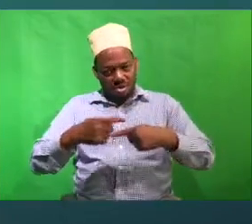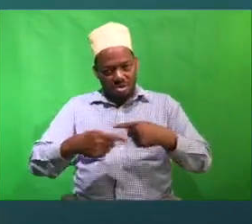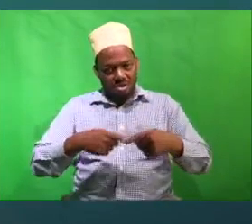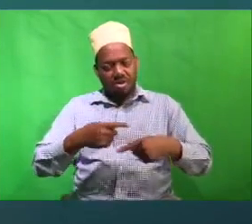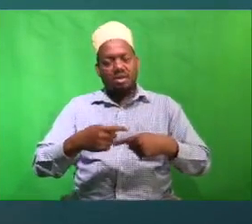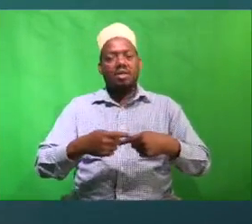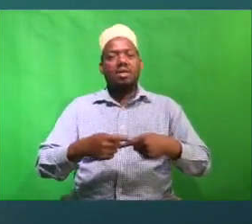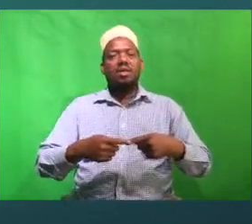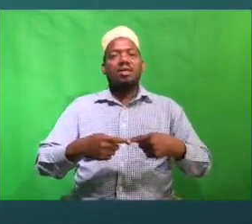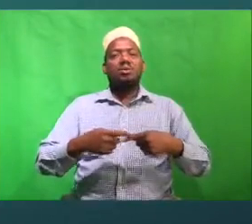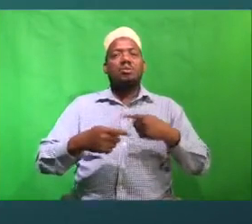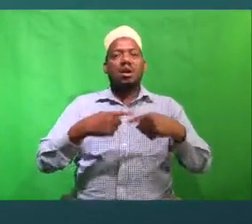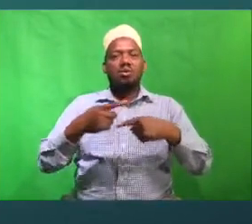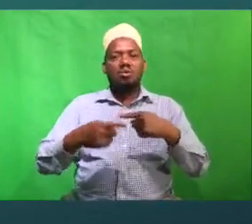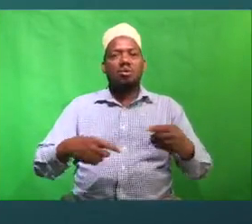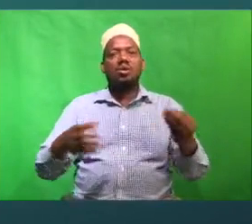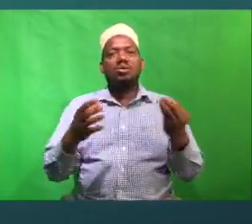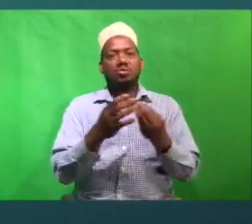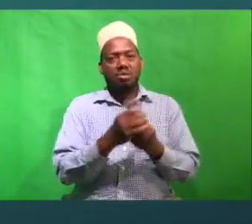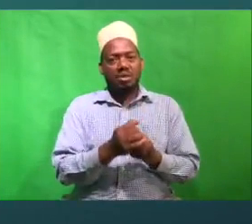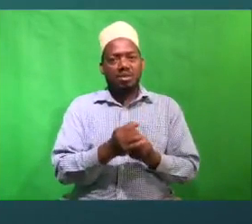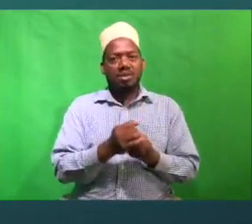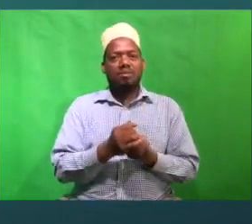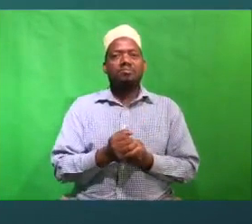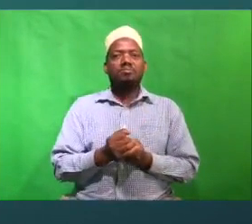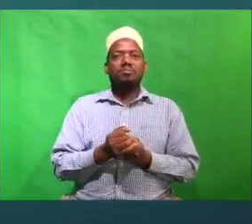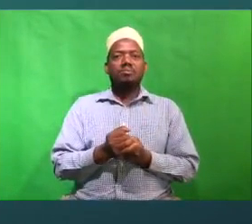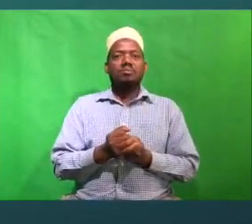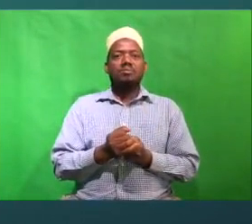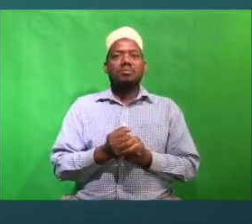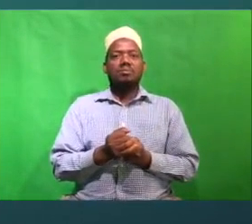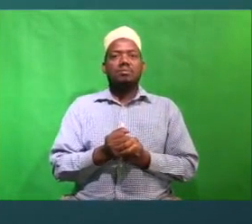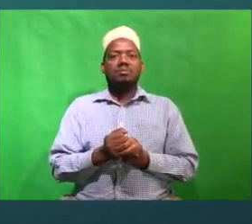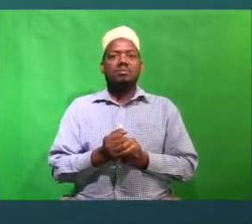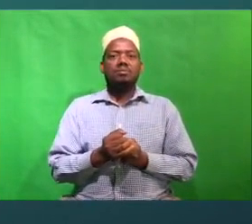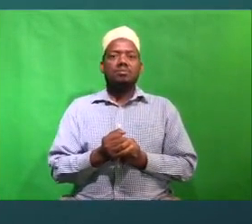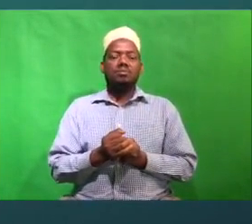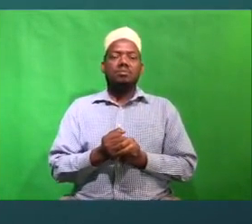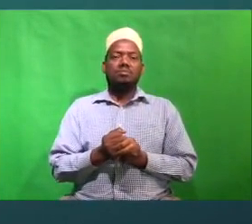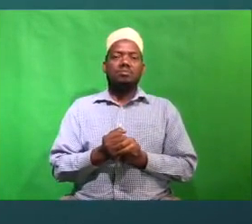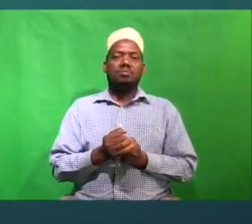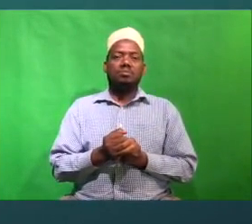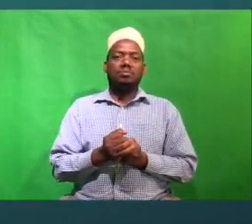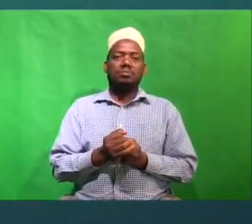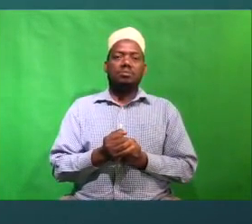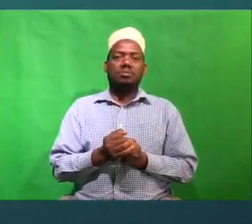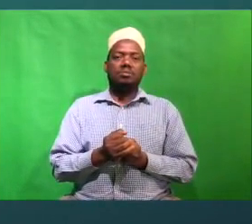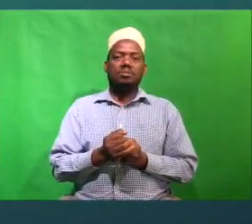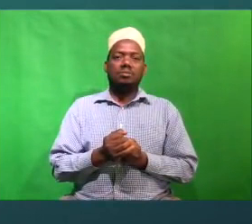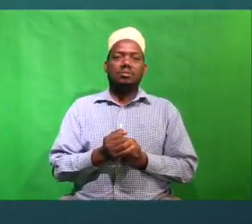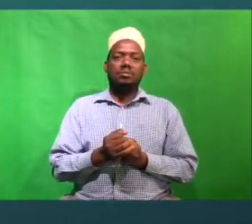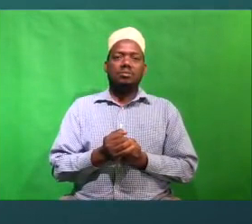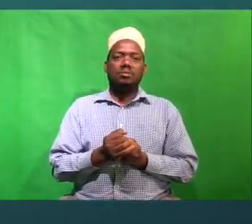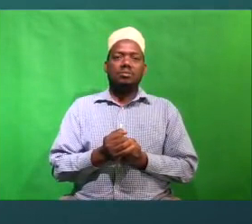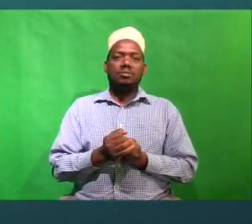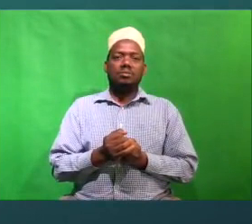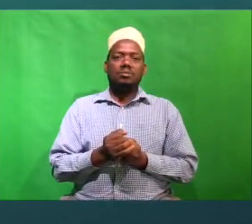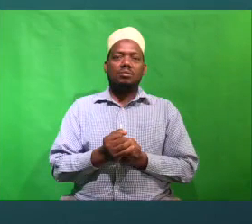together, you and me, to define the population distribution.